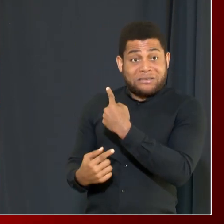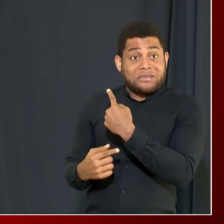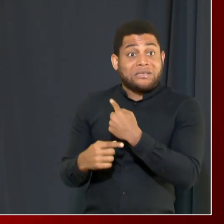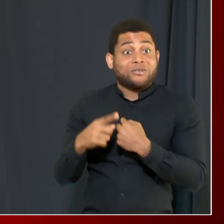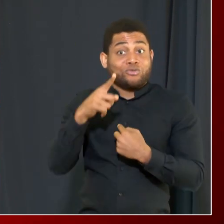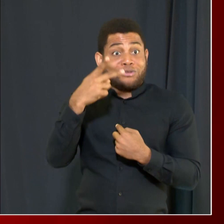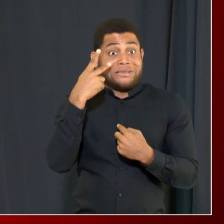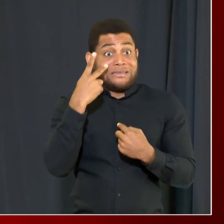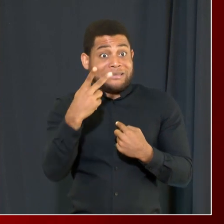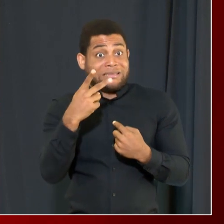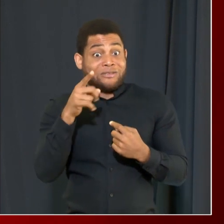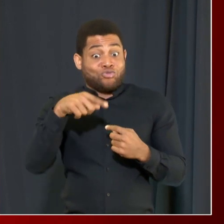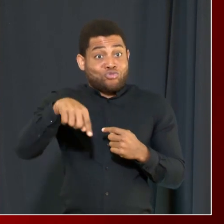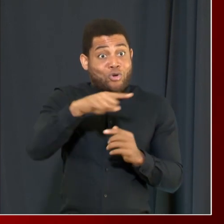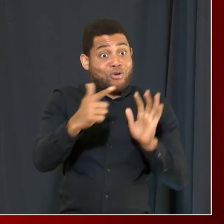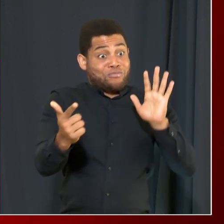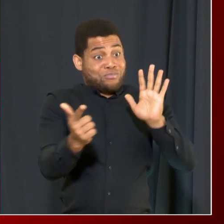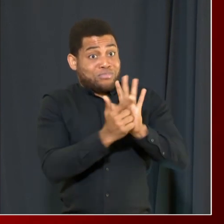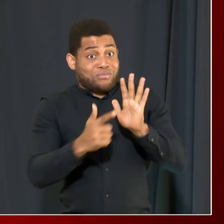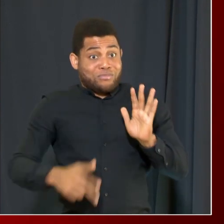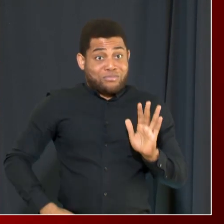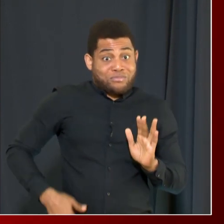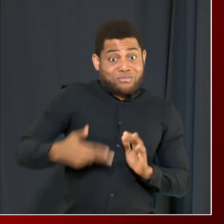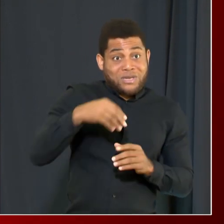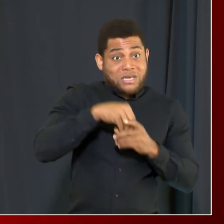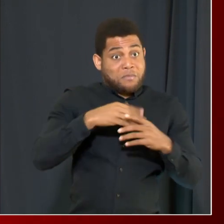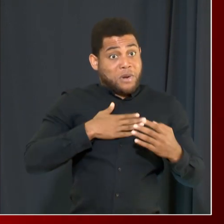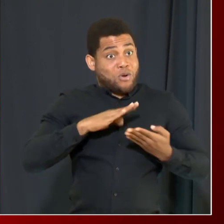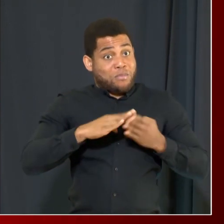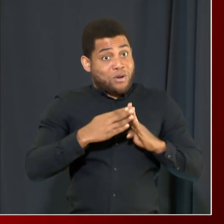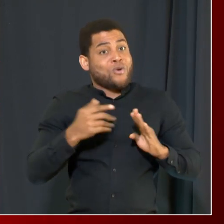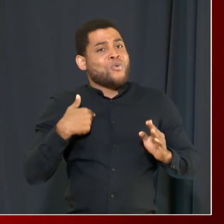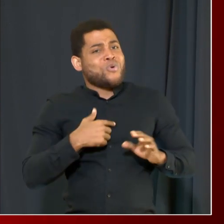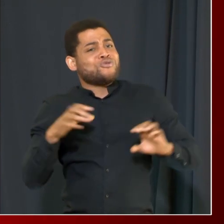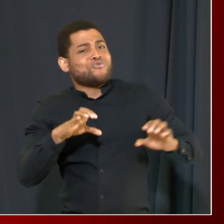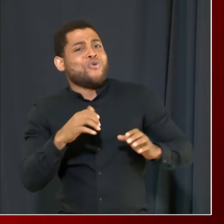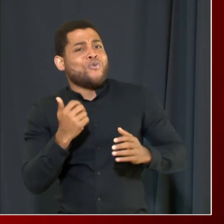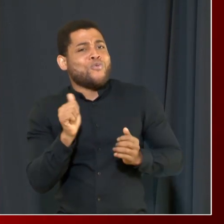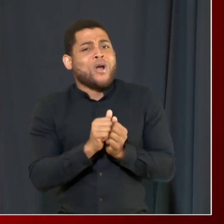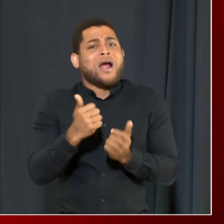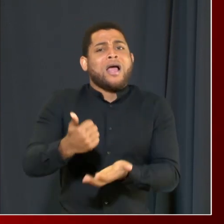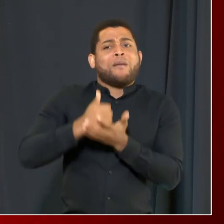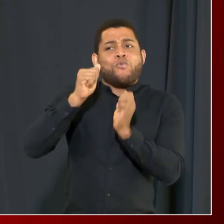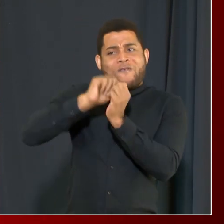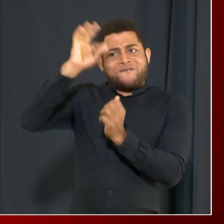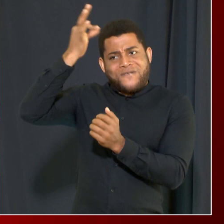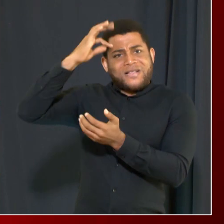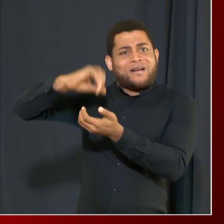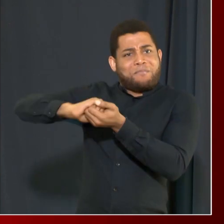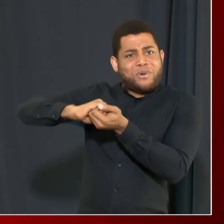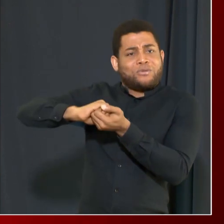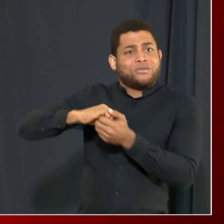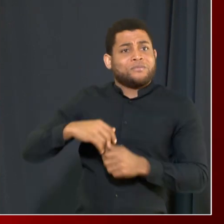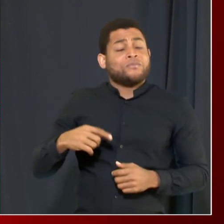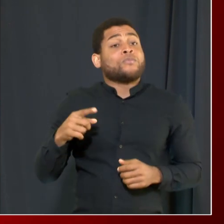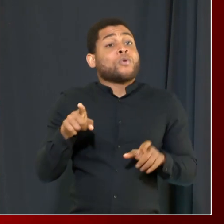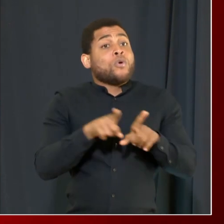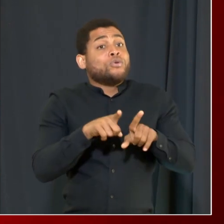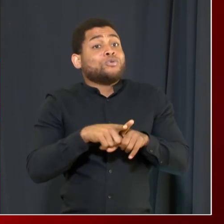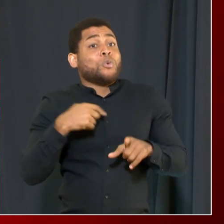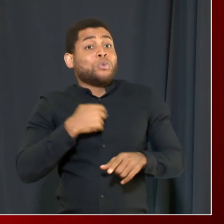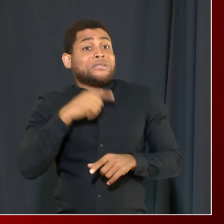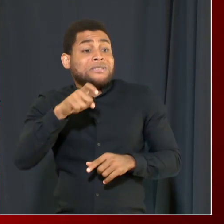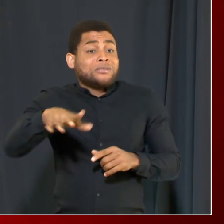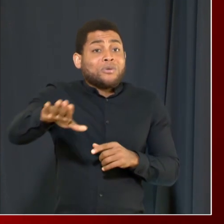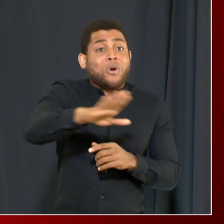our communities, and we're doing it with the help of our federal partners. We also need the community's help with this effort. If you know of anyone